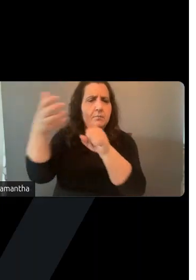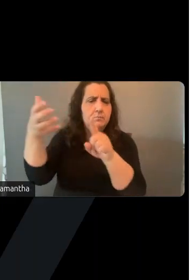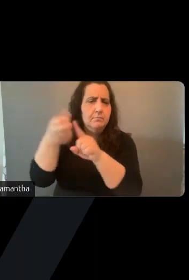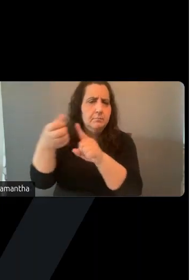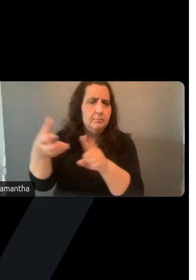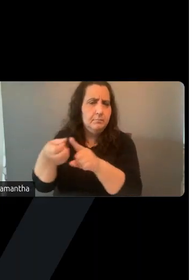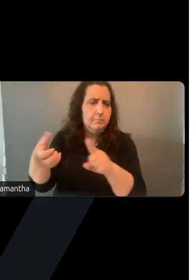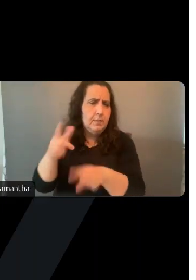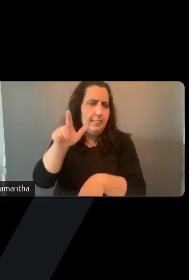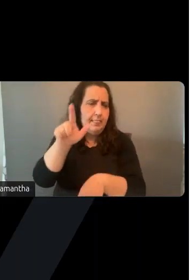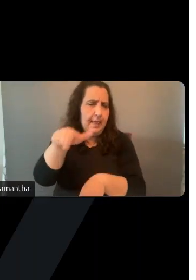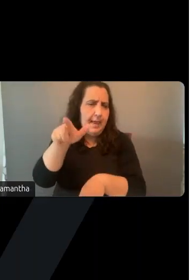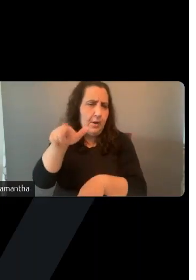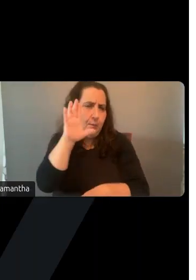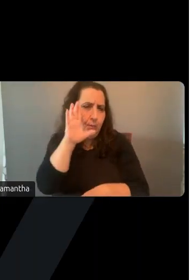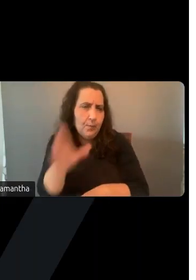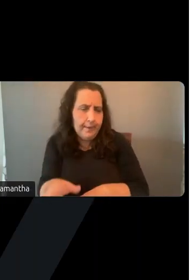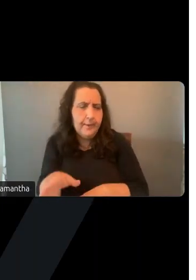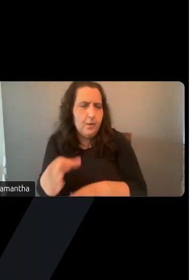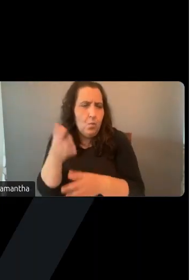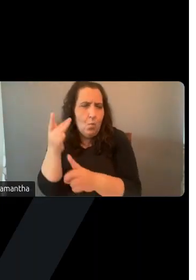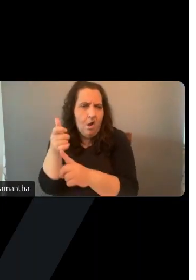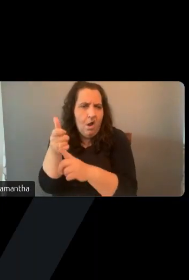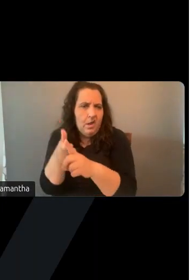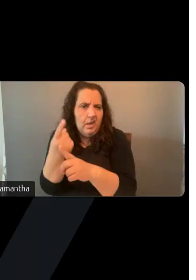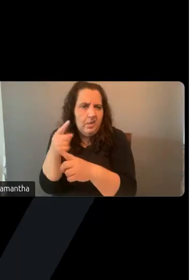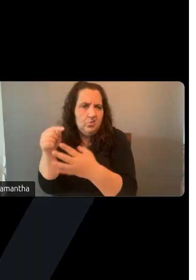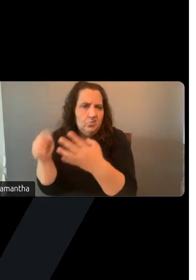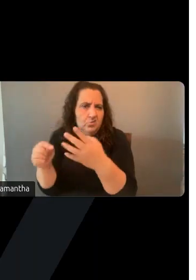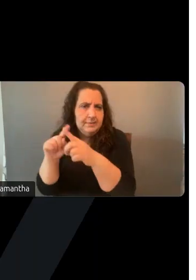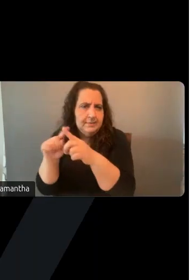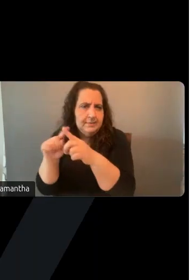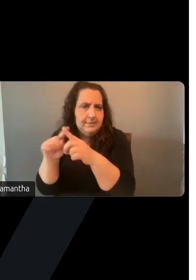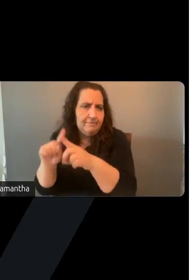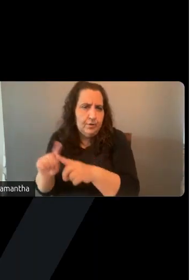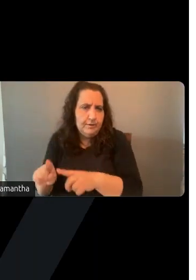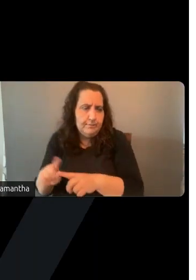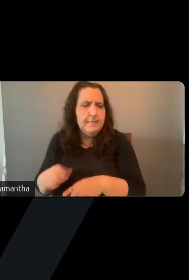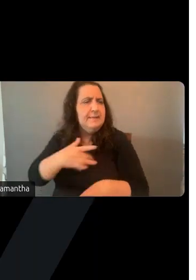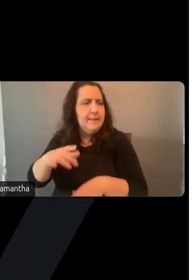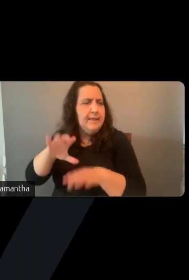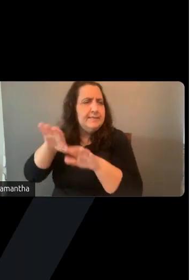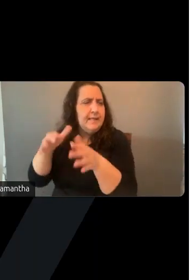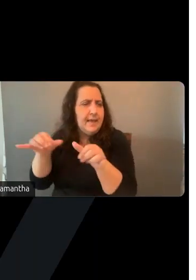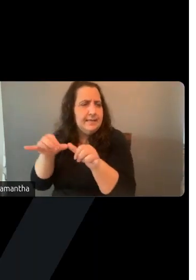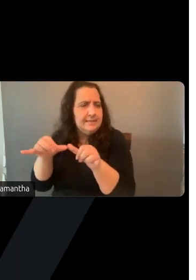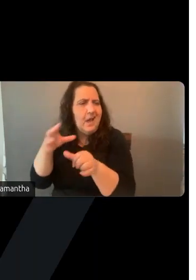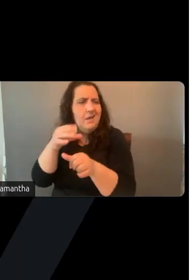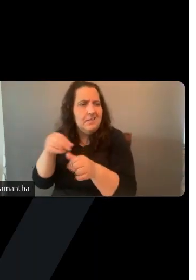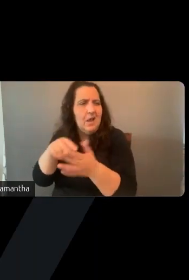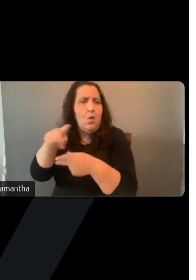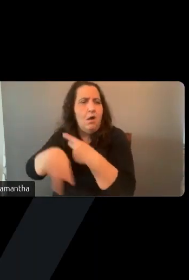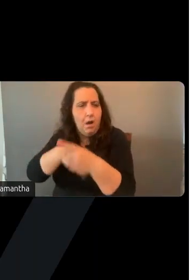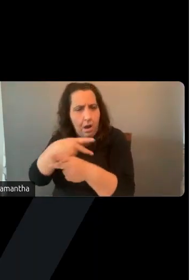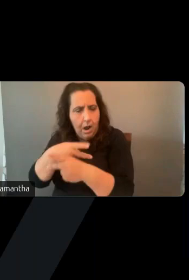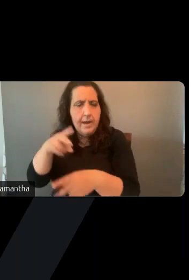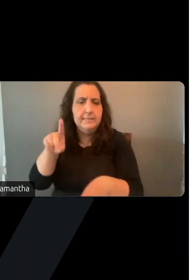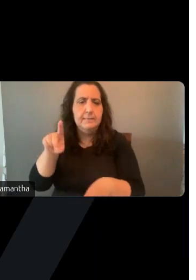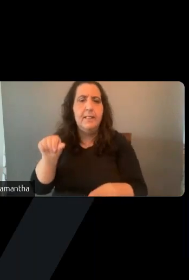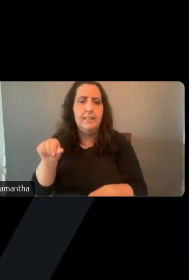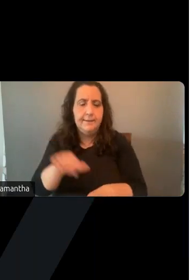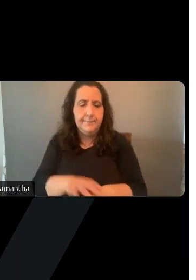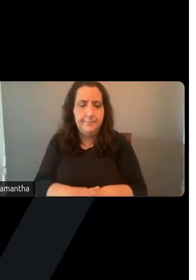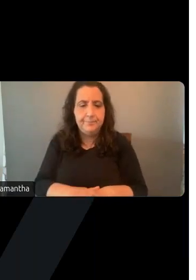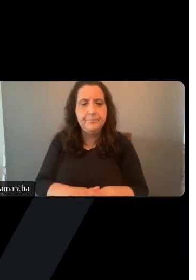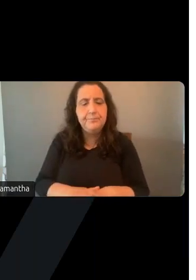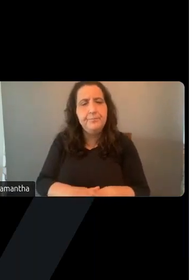talk about, what makes each unique. Typically, the class size and the disability type or the student population